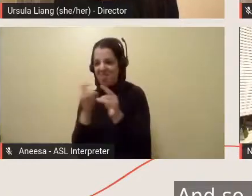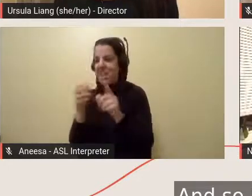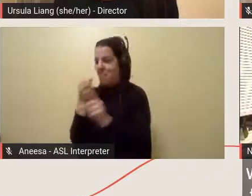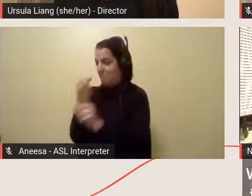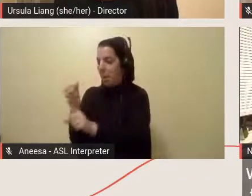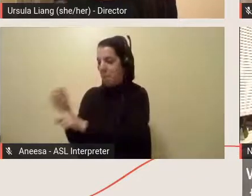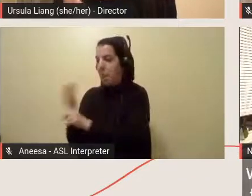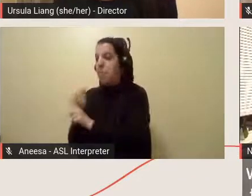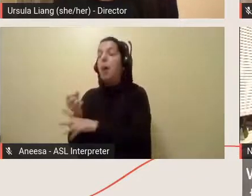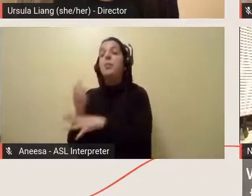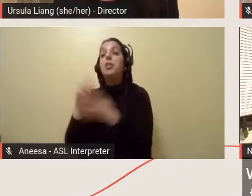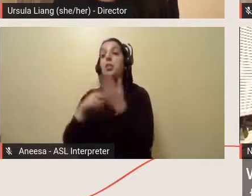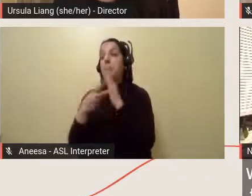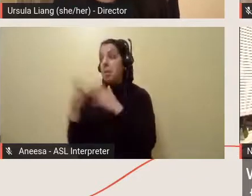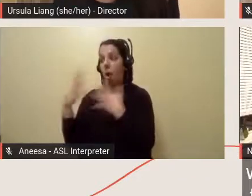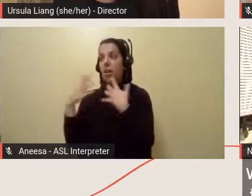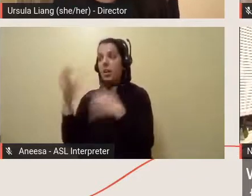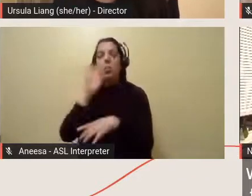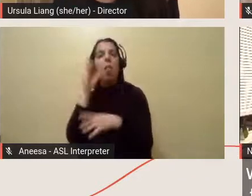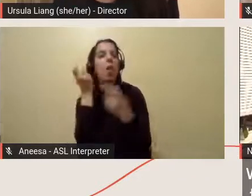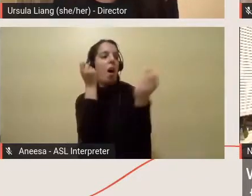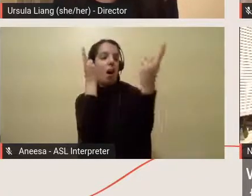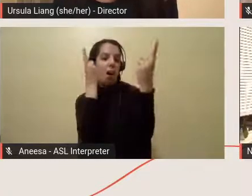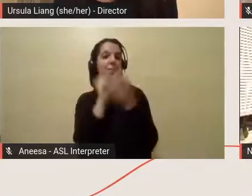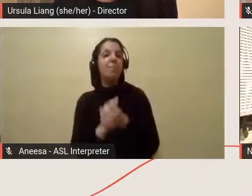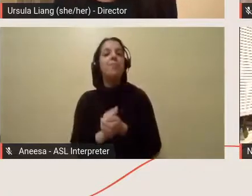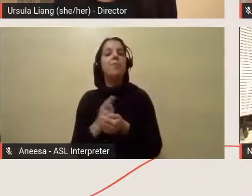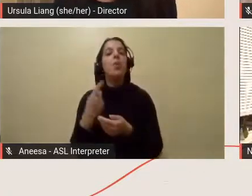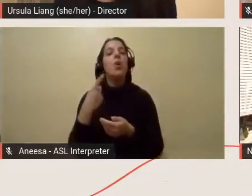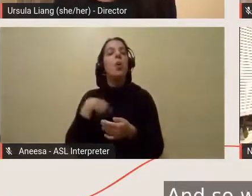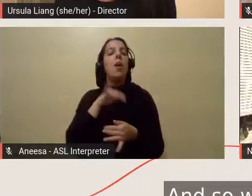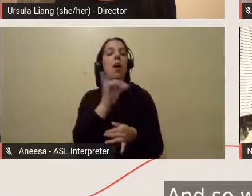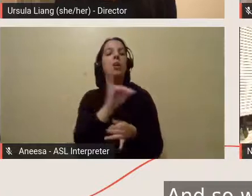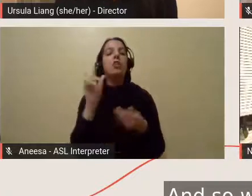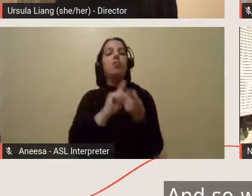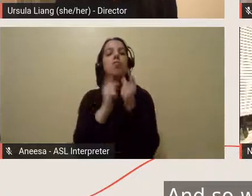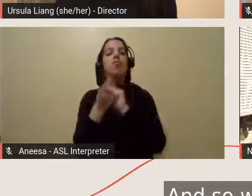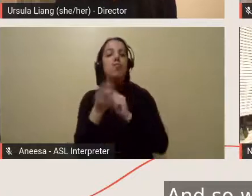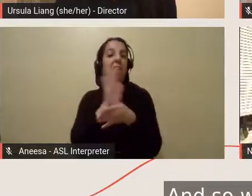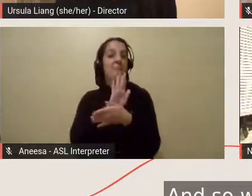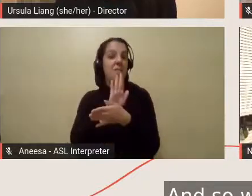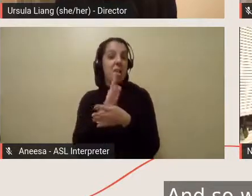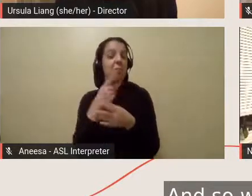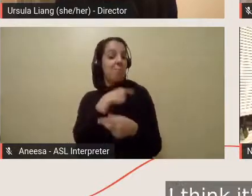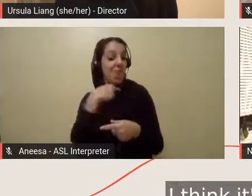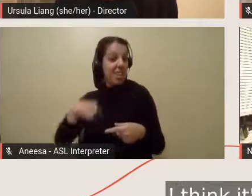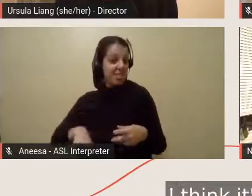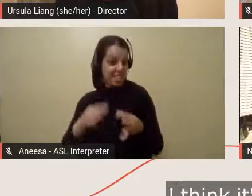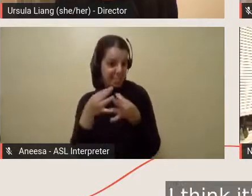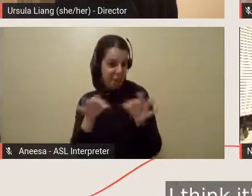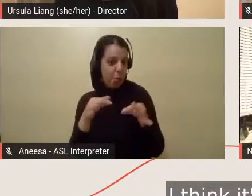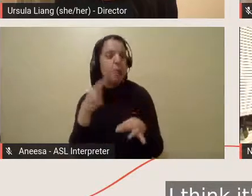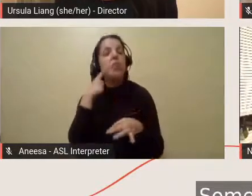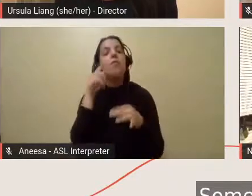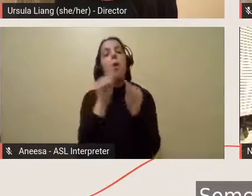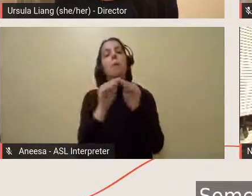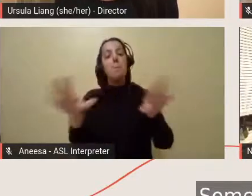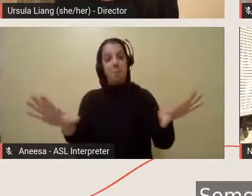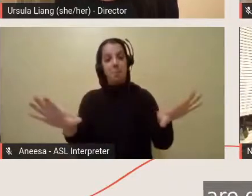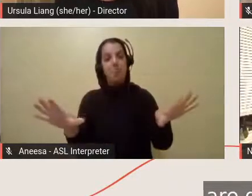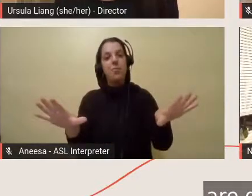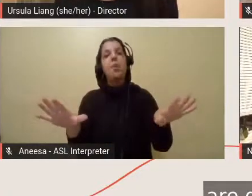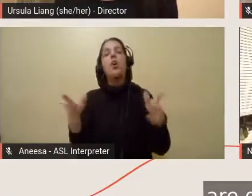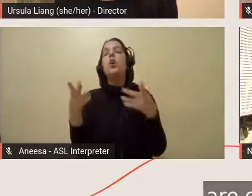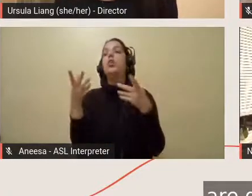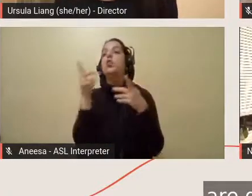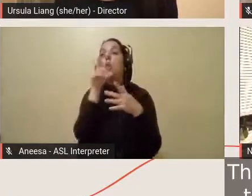know, we're also translating the film into Chinese for our broadcast. And so when it gets to that audience, I think it's going to be really important. Some of the really basic